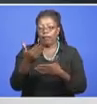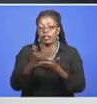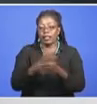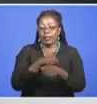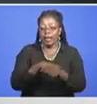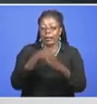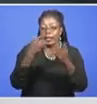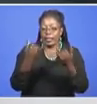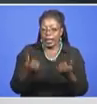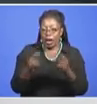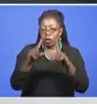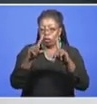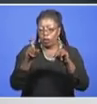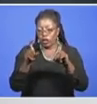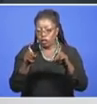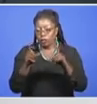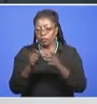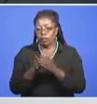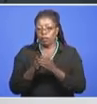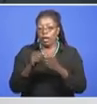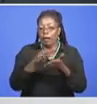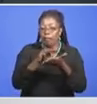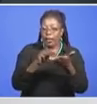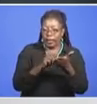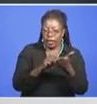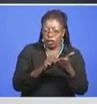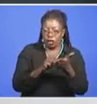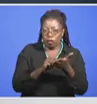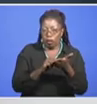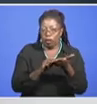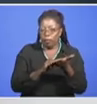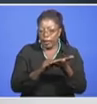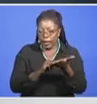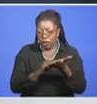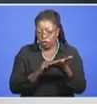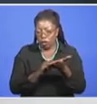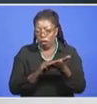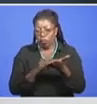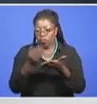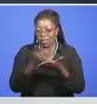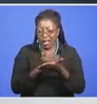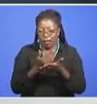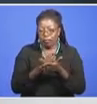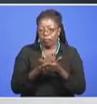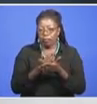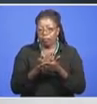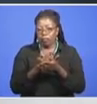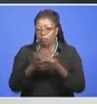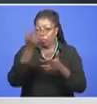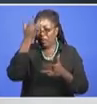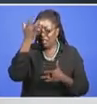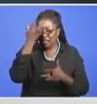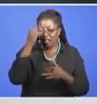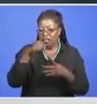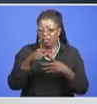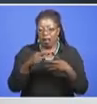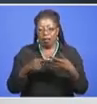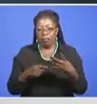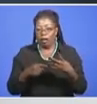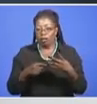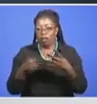There's the same question about medications. Obviously, we know what some of the predominant ailments are among